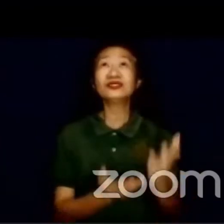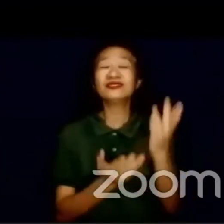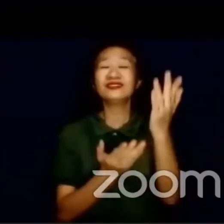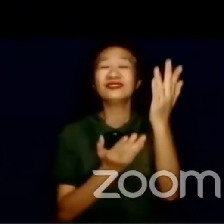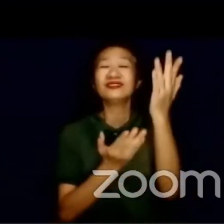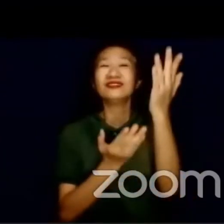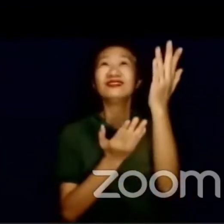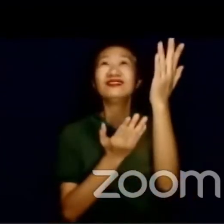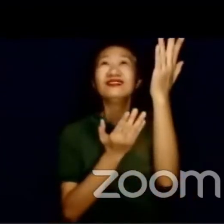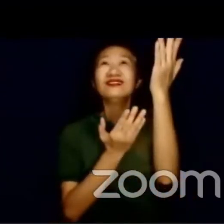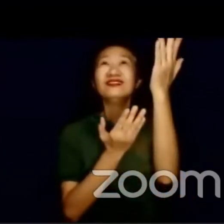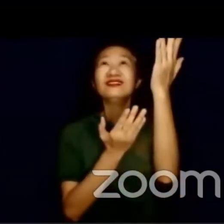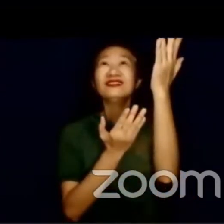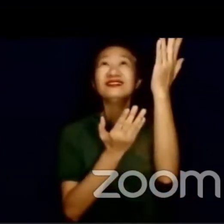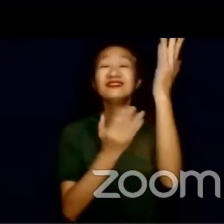God, to